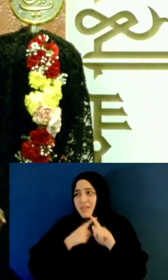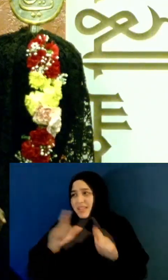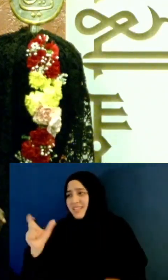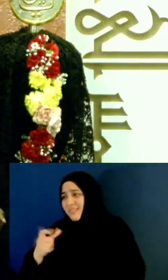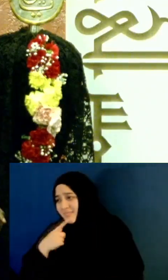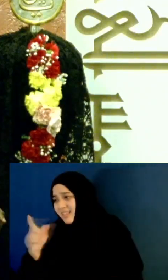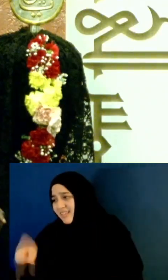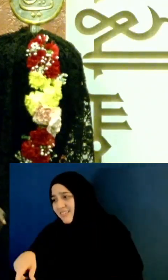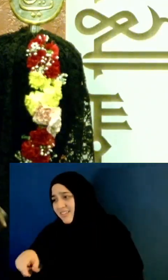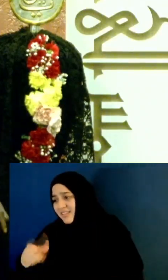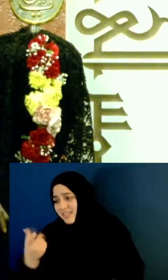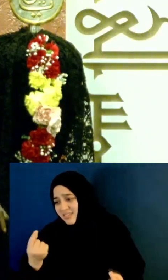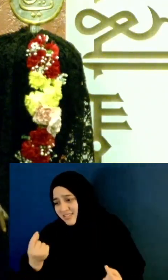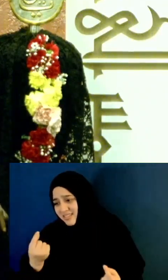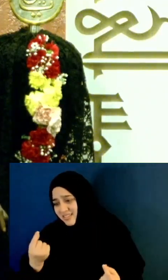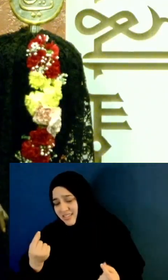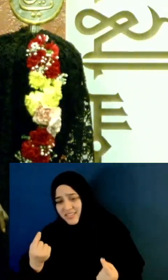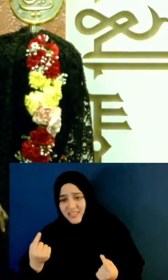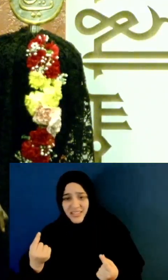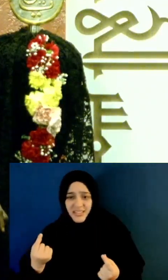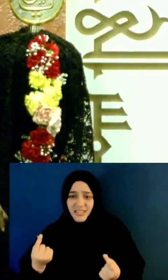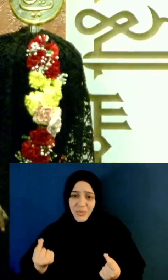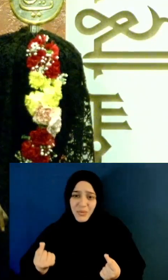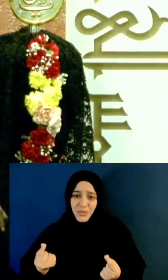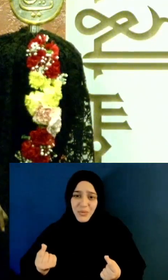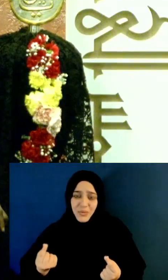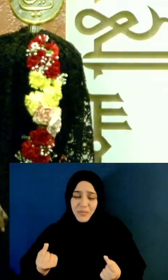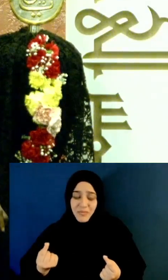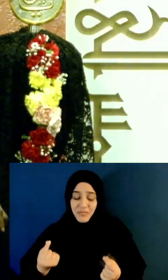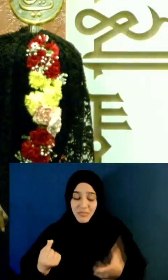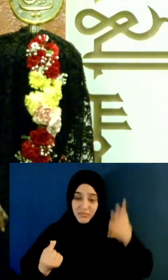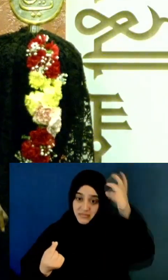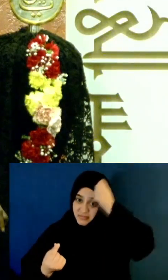How do you do? What do you do? Do you remove the hijab?